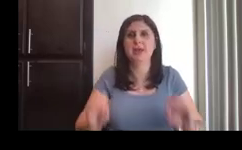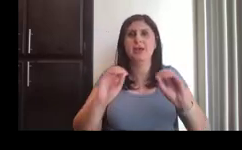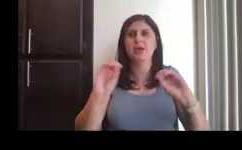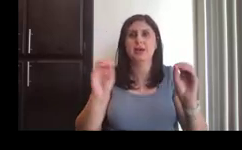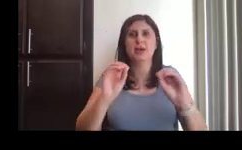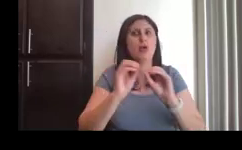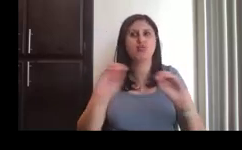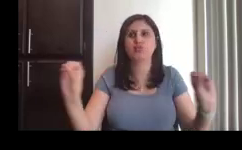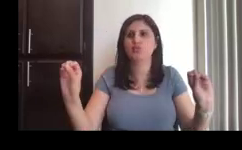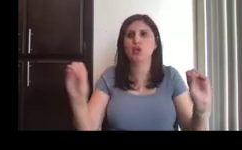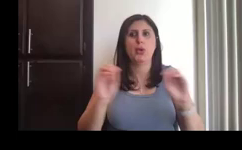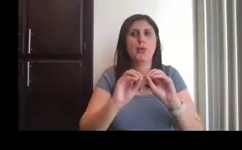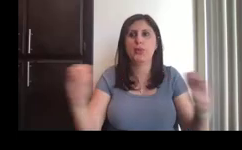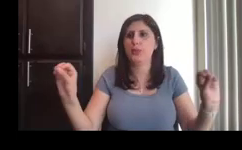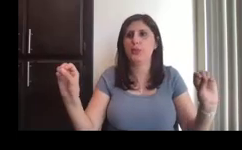none.